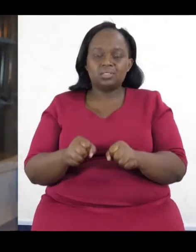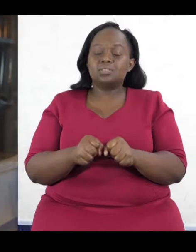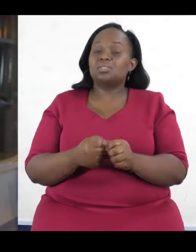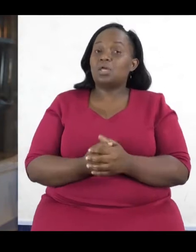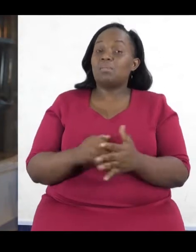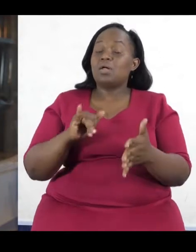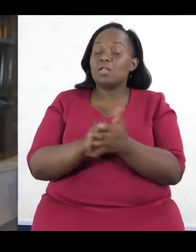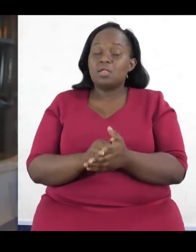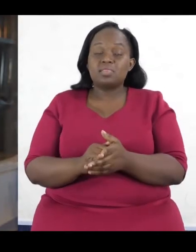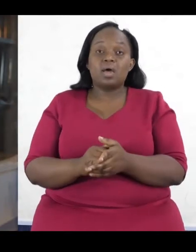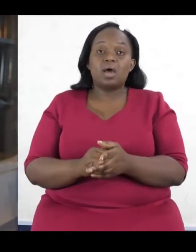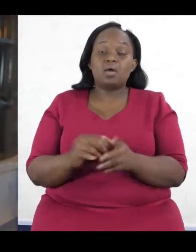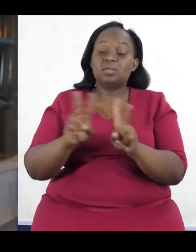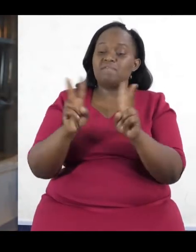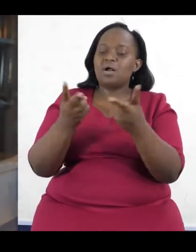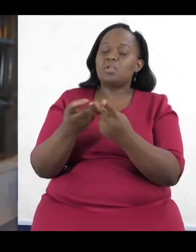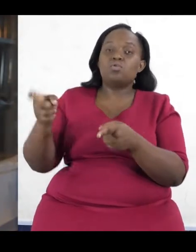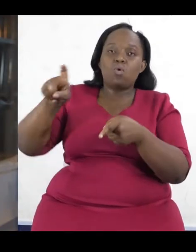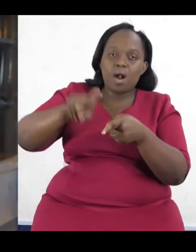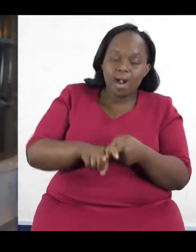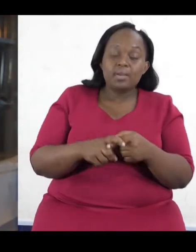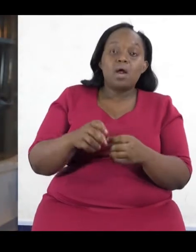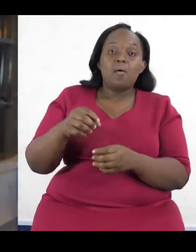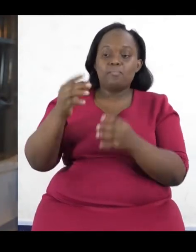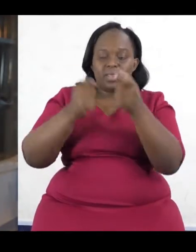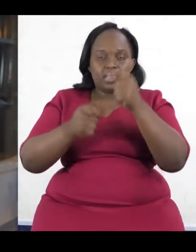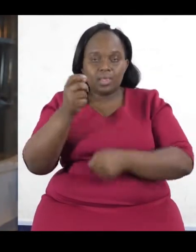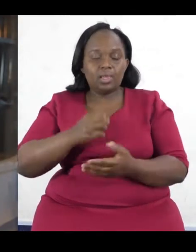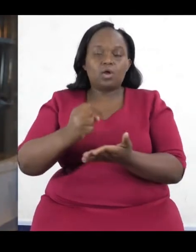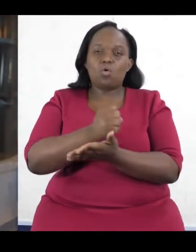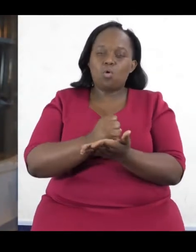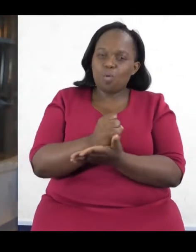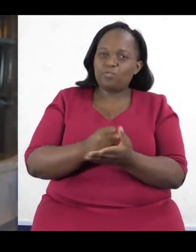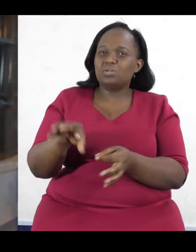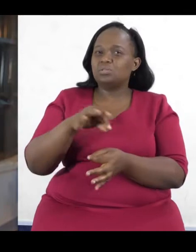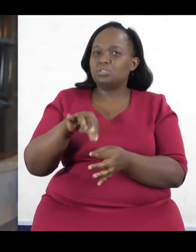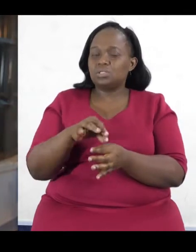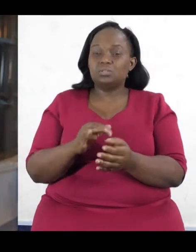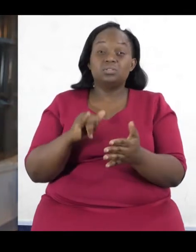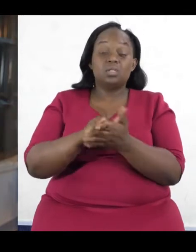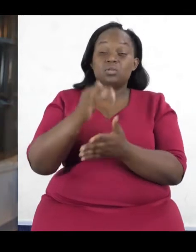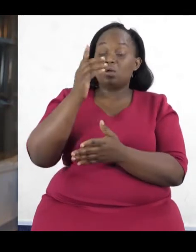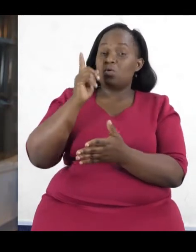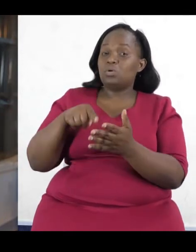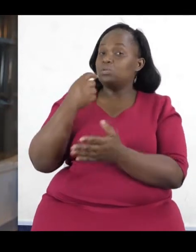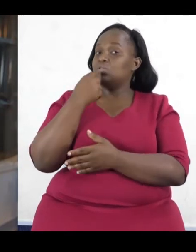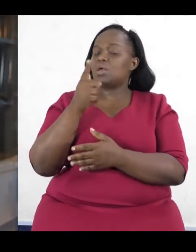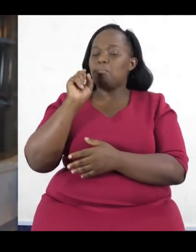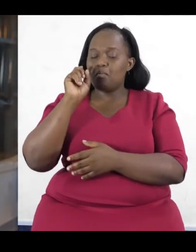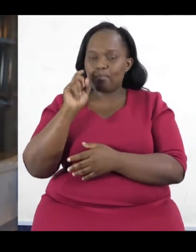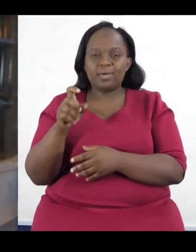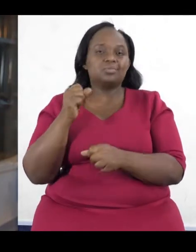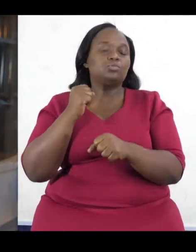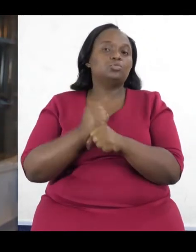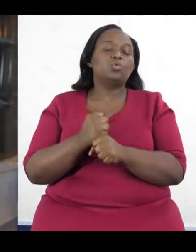addition to the milk, value addition to the coffee, value addition to the tea. And this is what we are saying. We need to do this